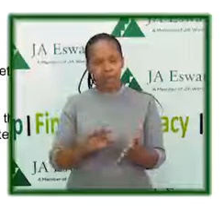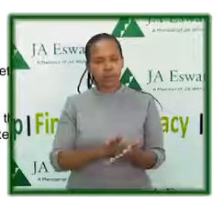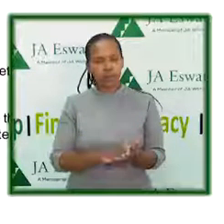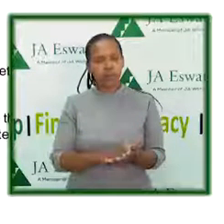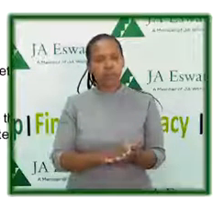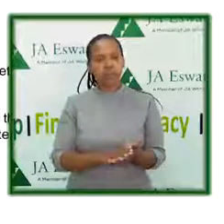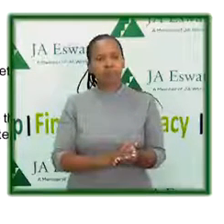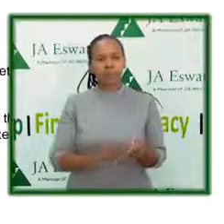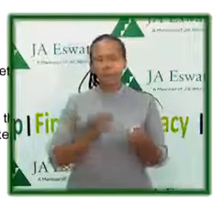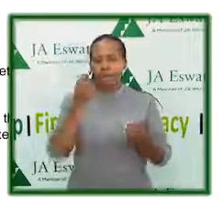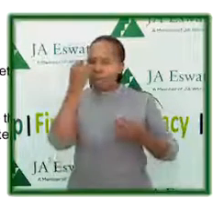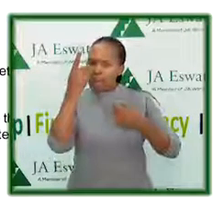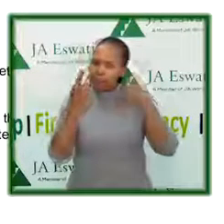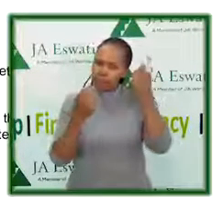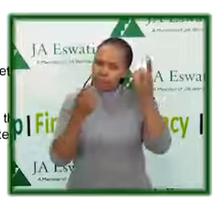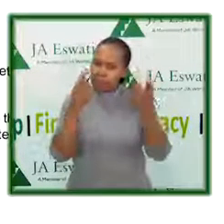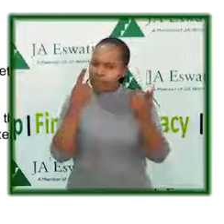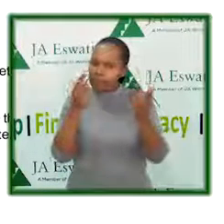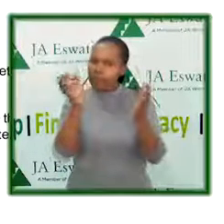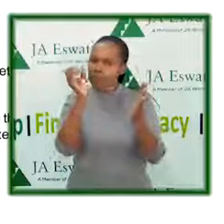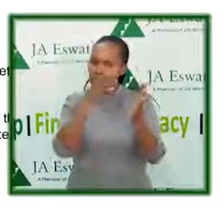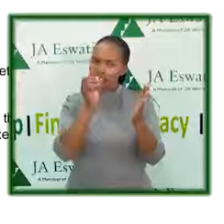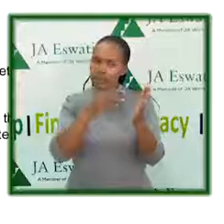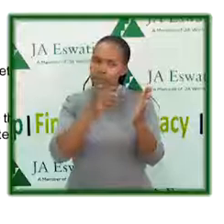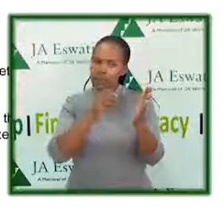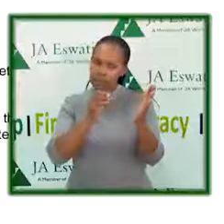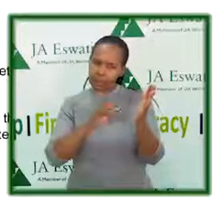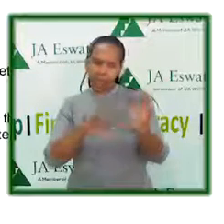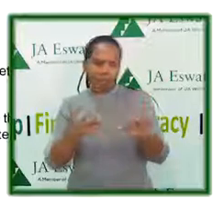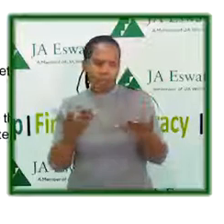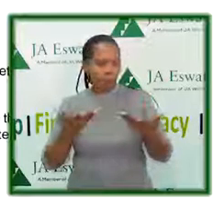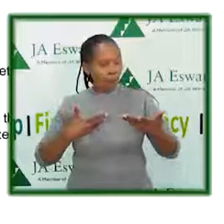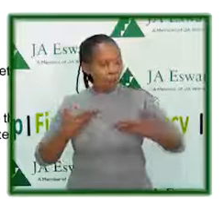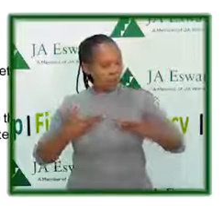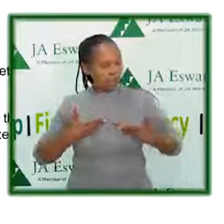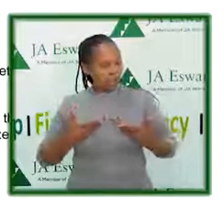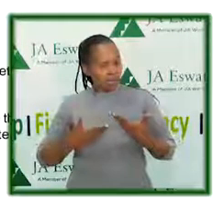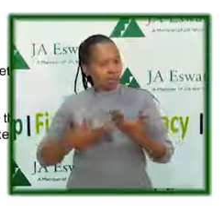collect ideas. You have to have some ideas of how you're going to run your business,